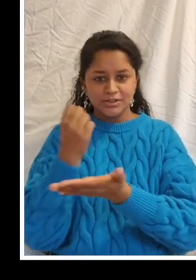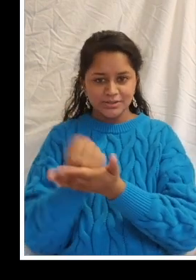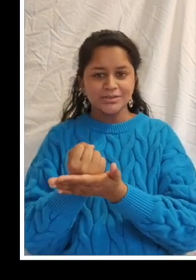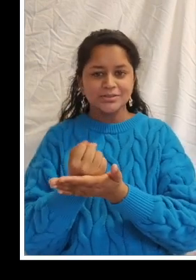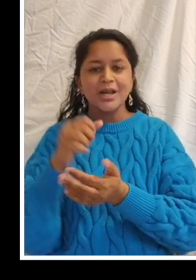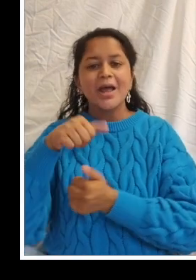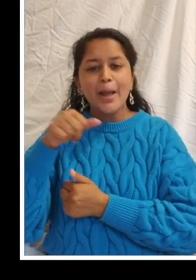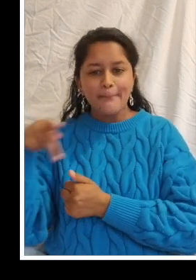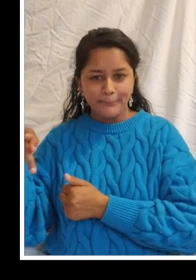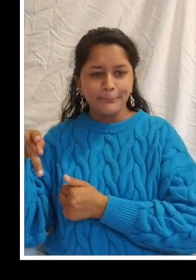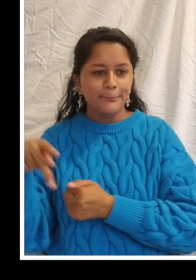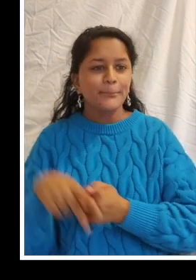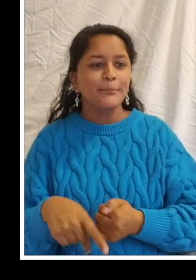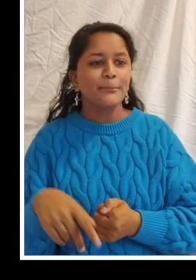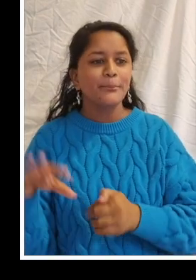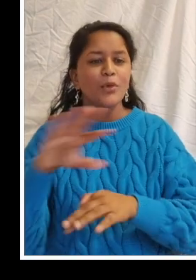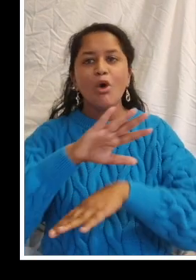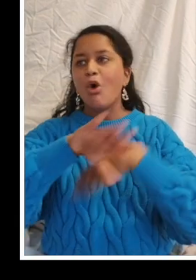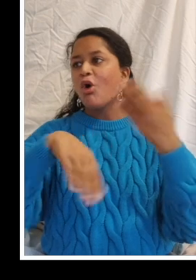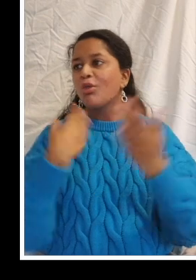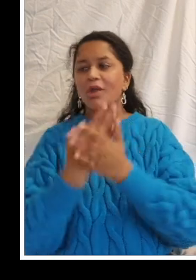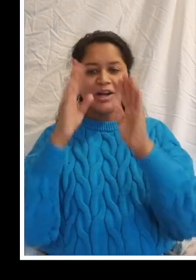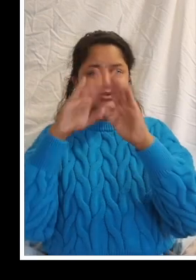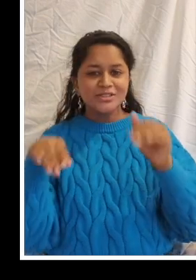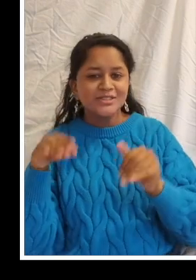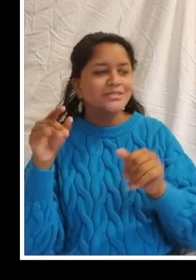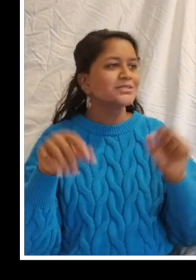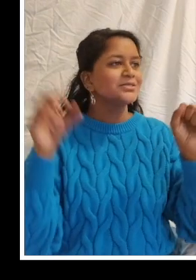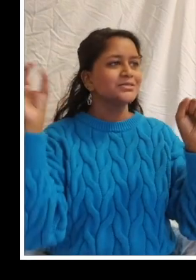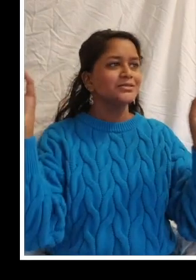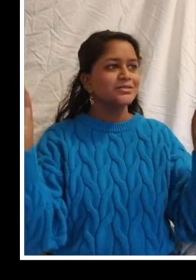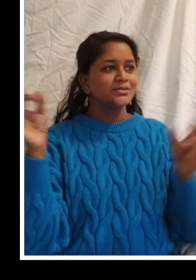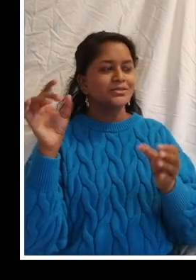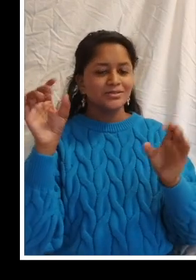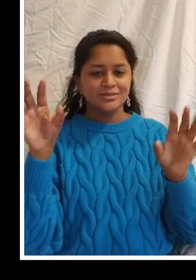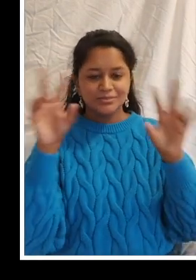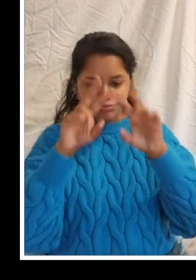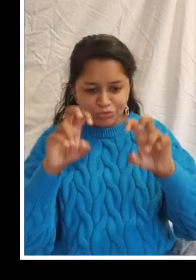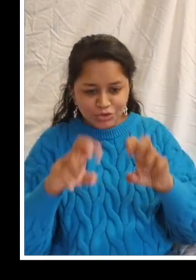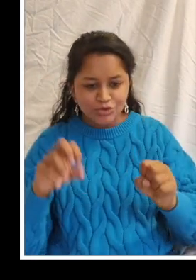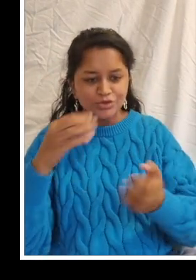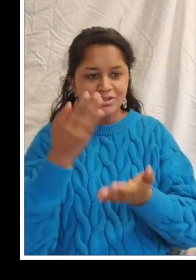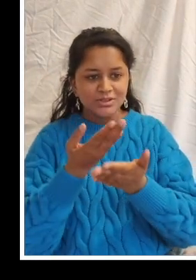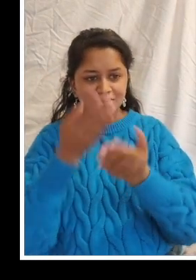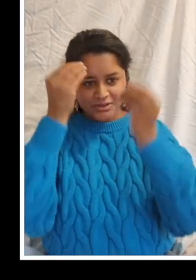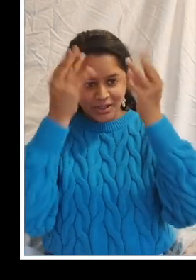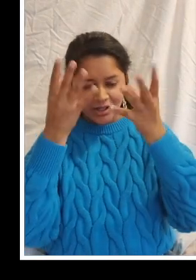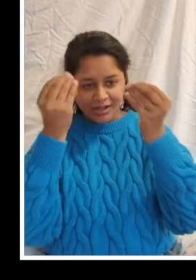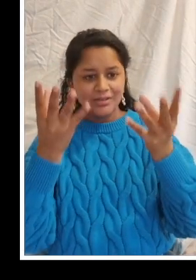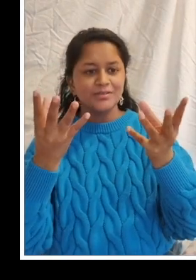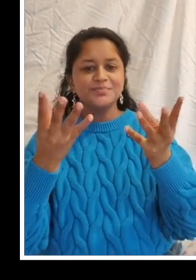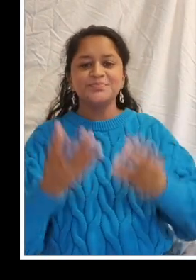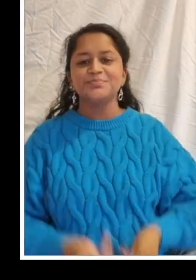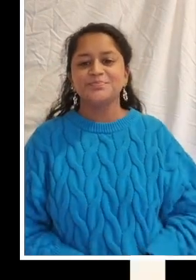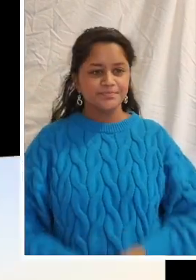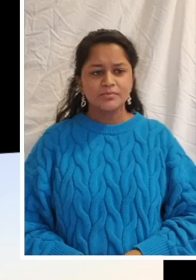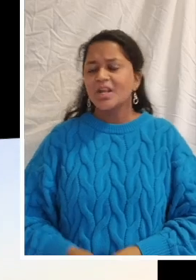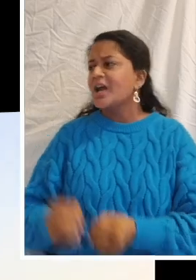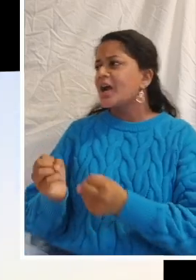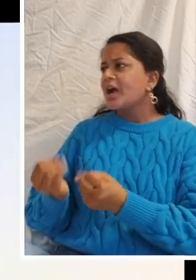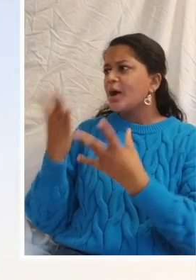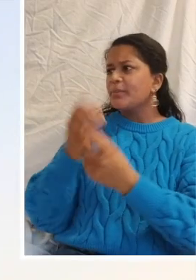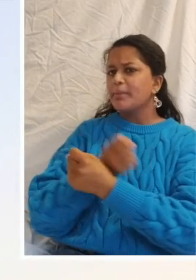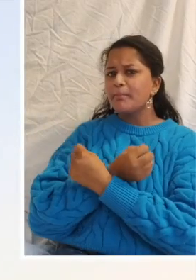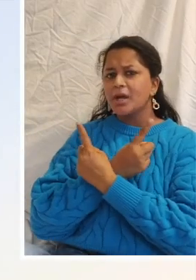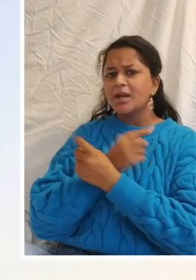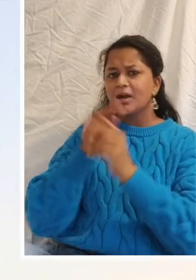called EpiCollect, which helps us track all of the bats across all of the houses and be able to analyze that data.